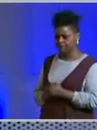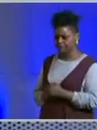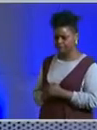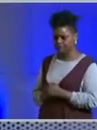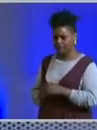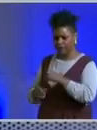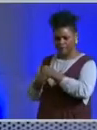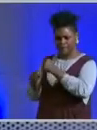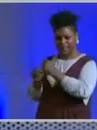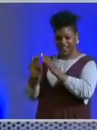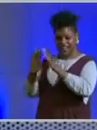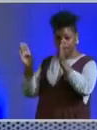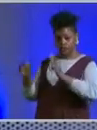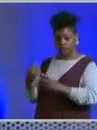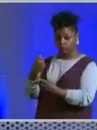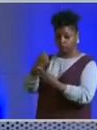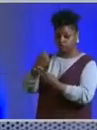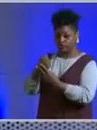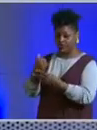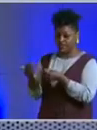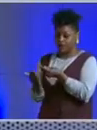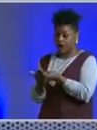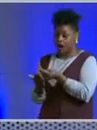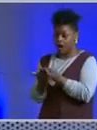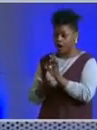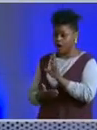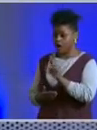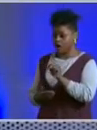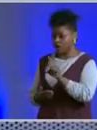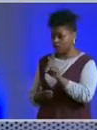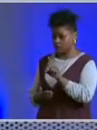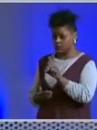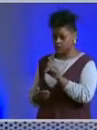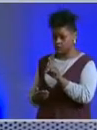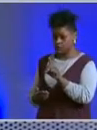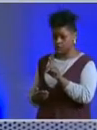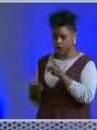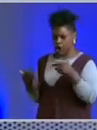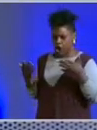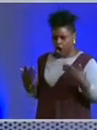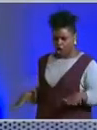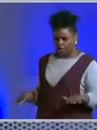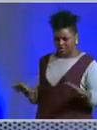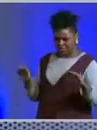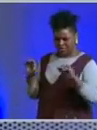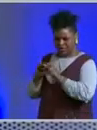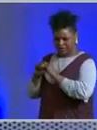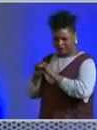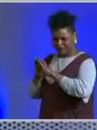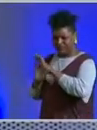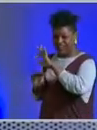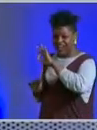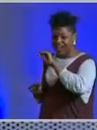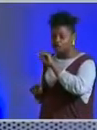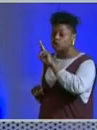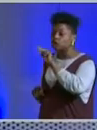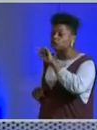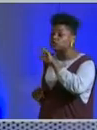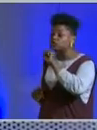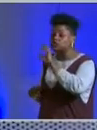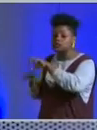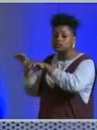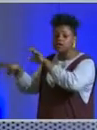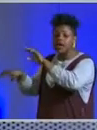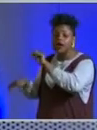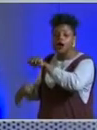housing preservation fund that to date has already preserved 80 units, and another 850 are in the